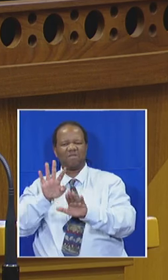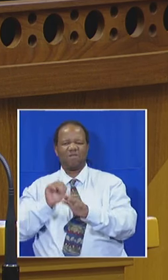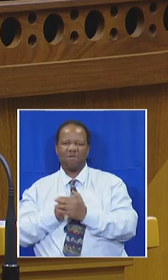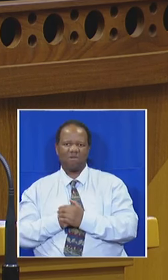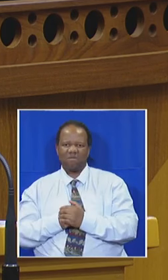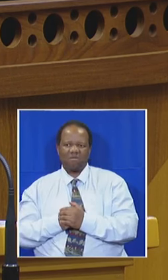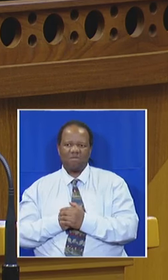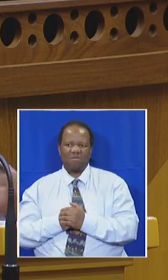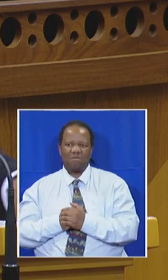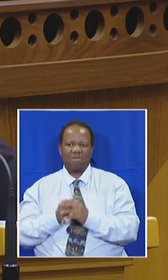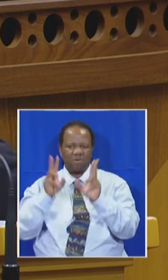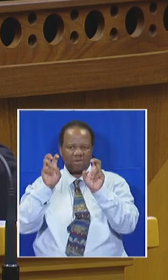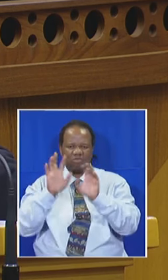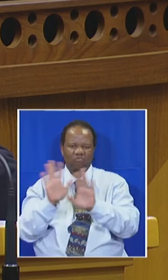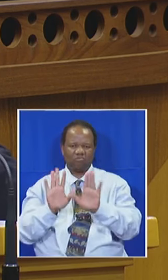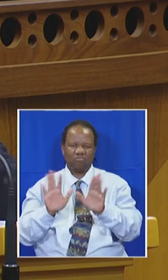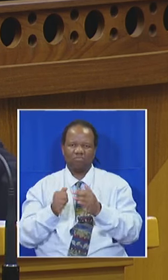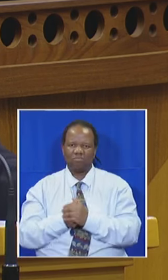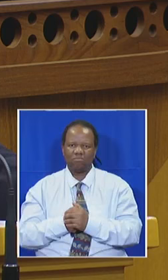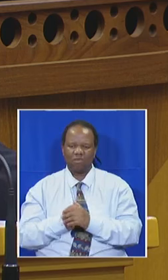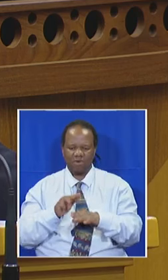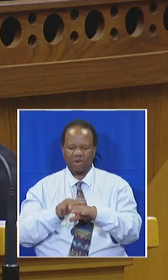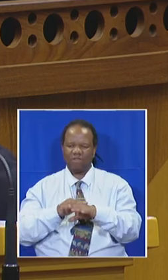1994. That's not the issue.